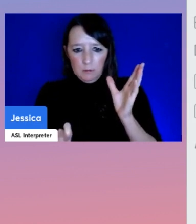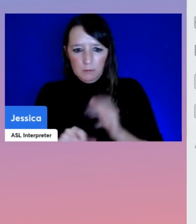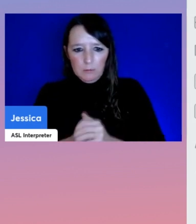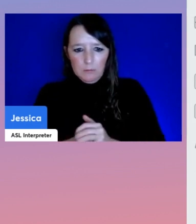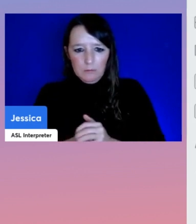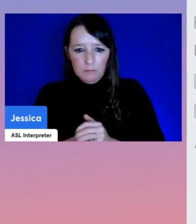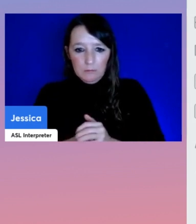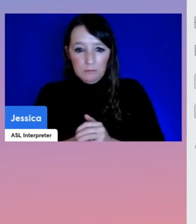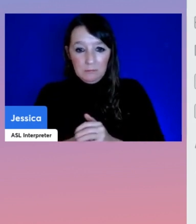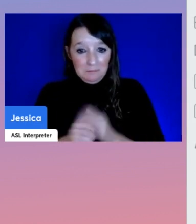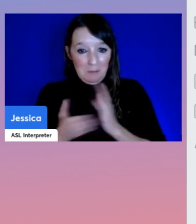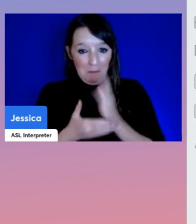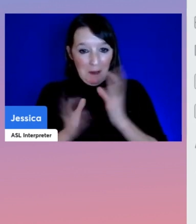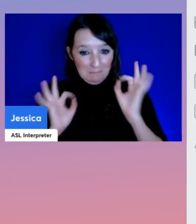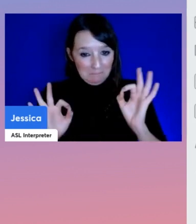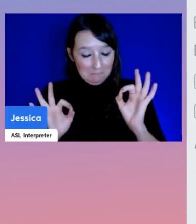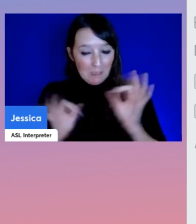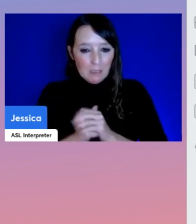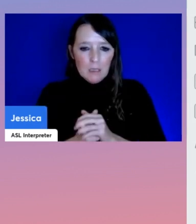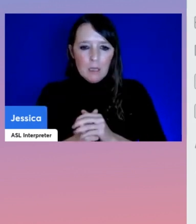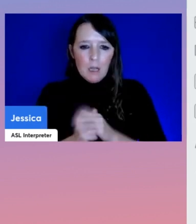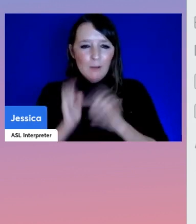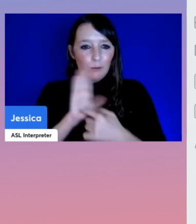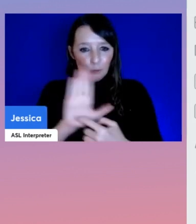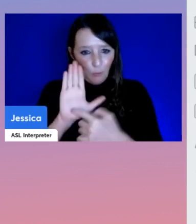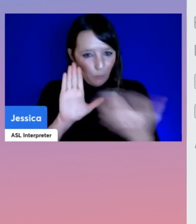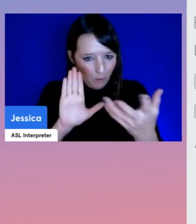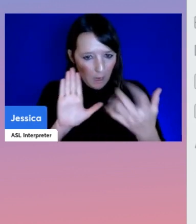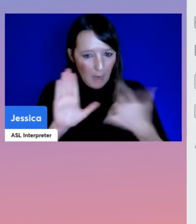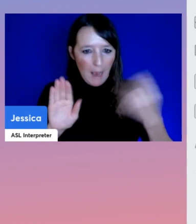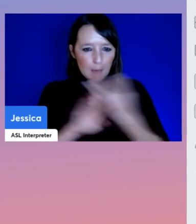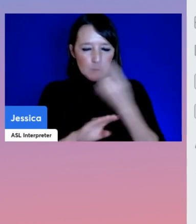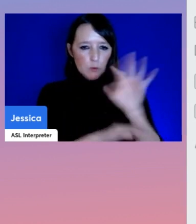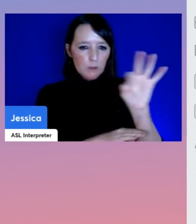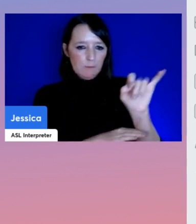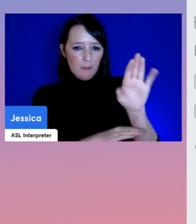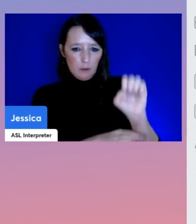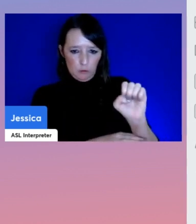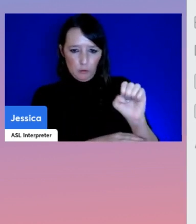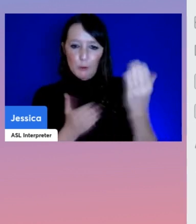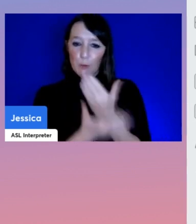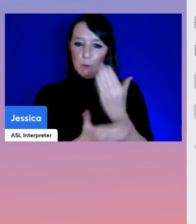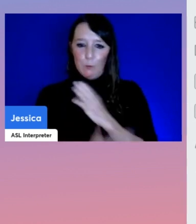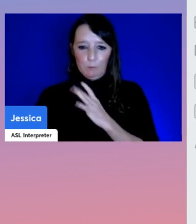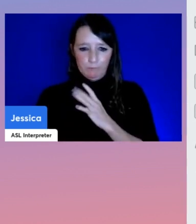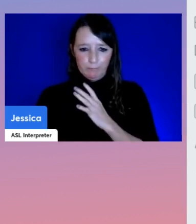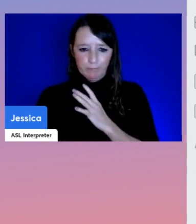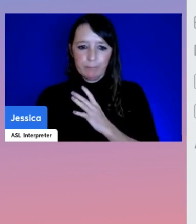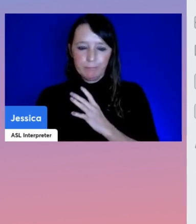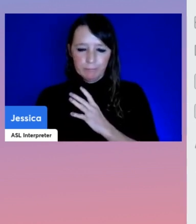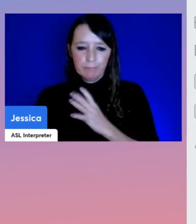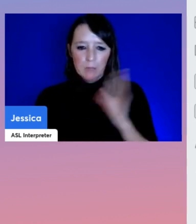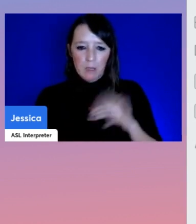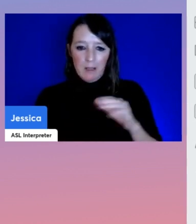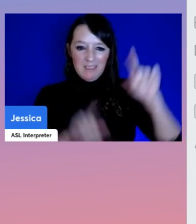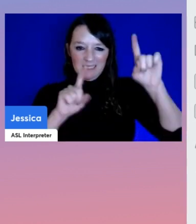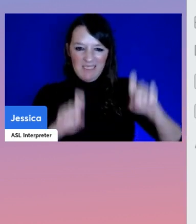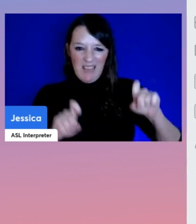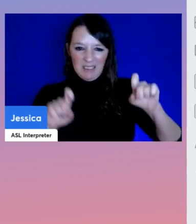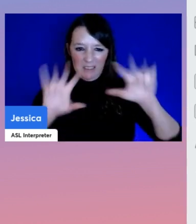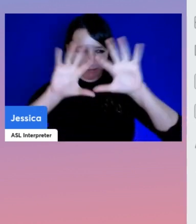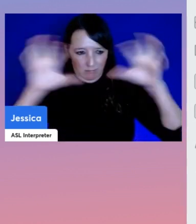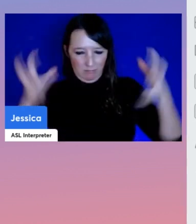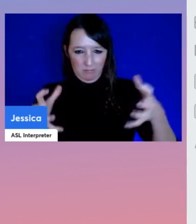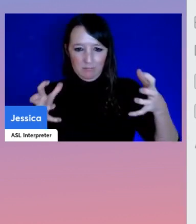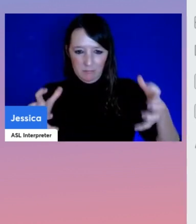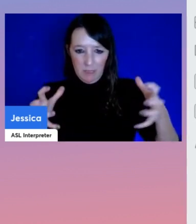All right. I want to highlight that I'm using a feature here, one of the new features of the test framework. I've